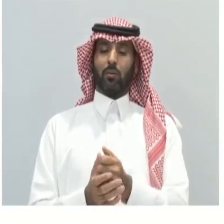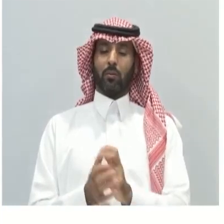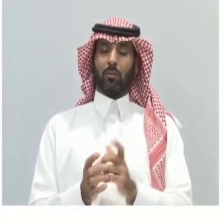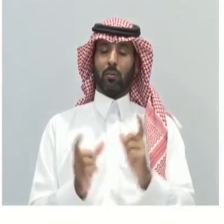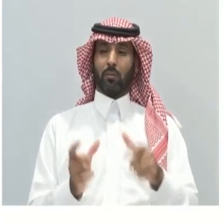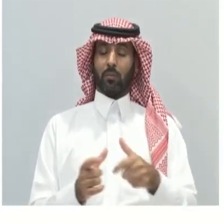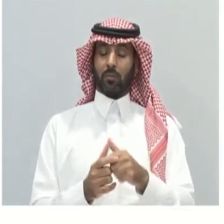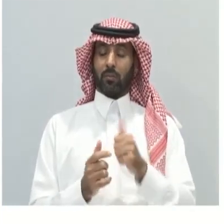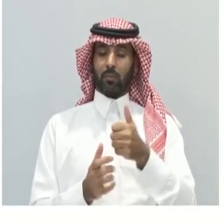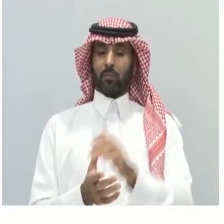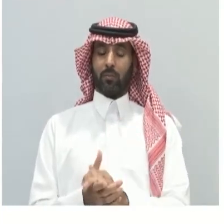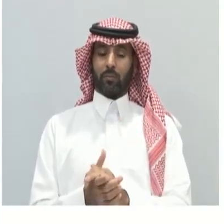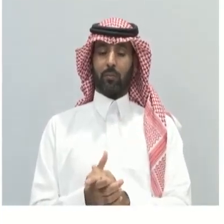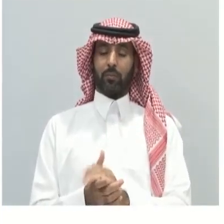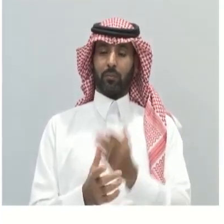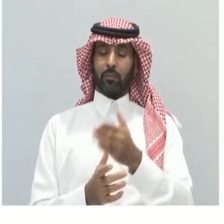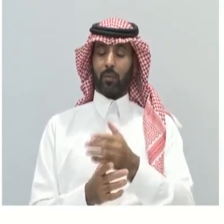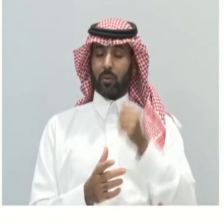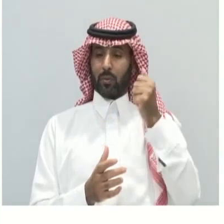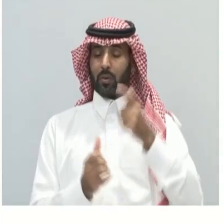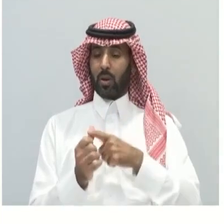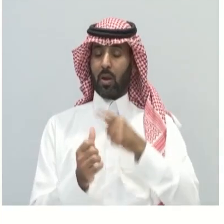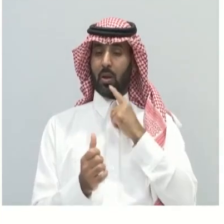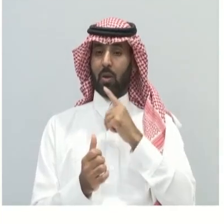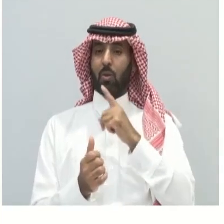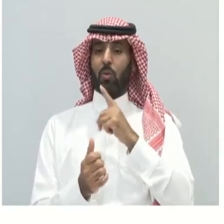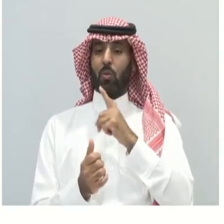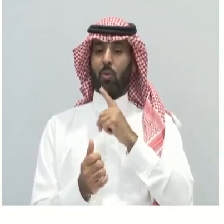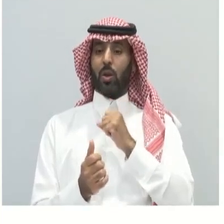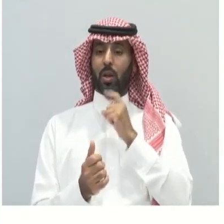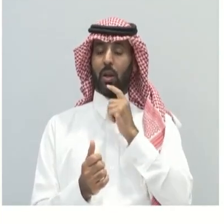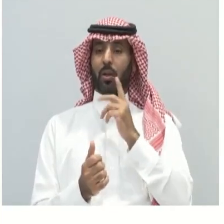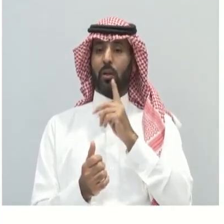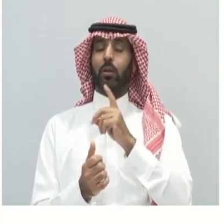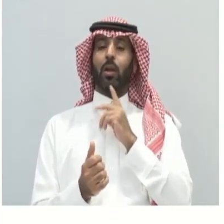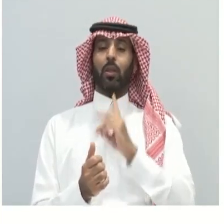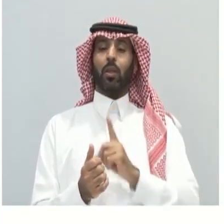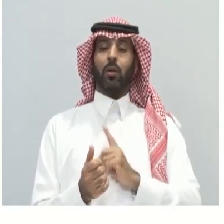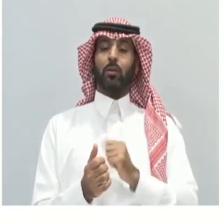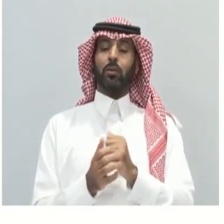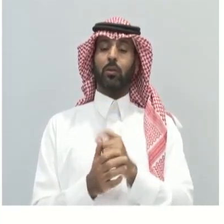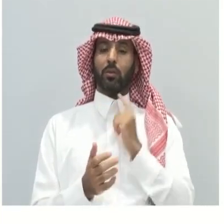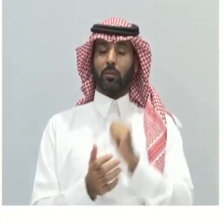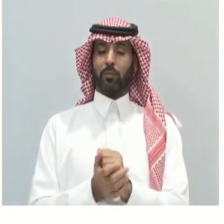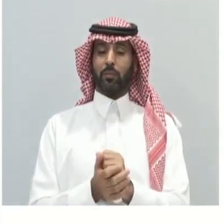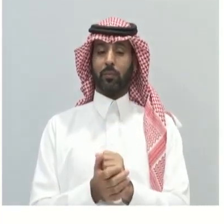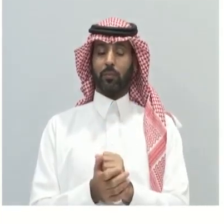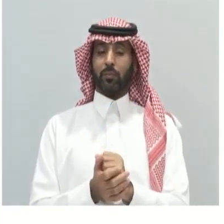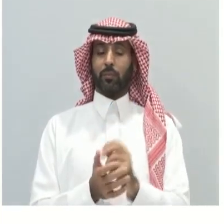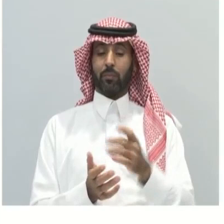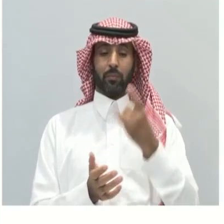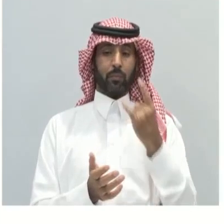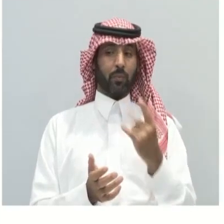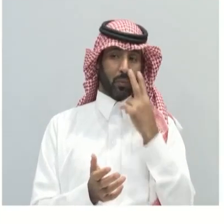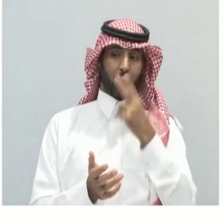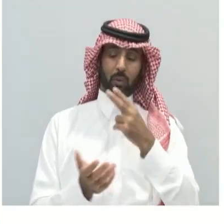Excellent. The winner is the indirect. 100,000 Saudi riyals is the direct object. Number 10, would you show me